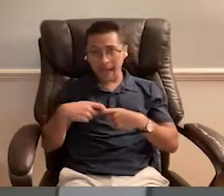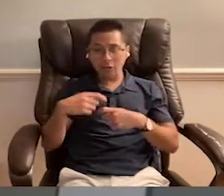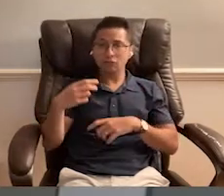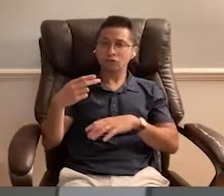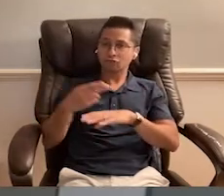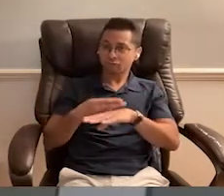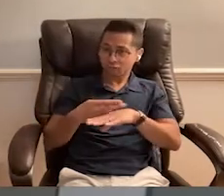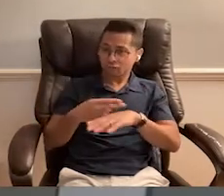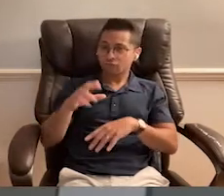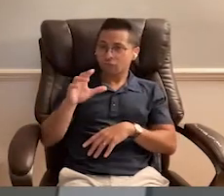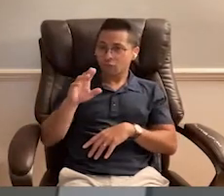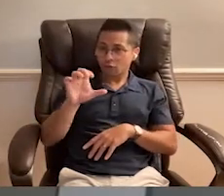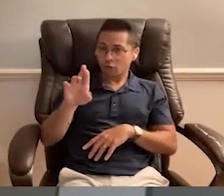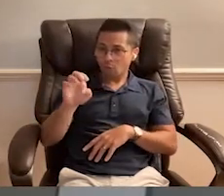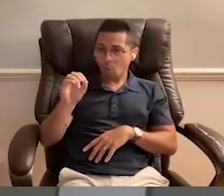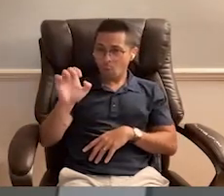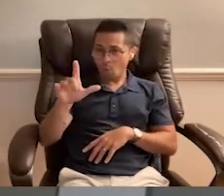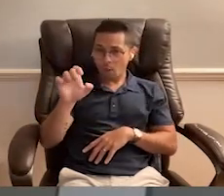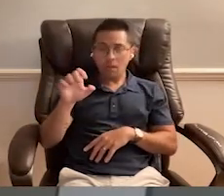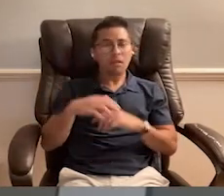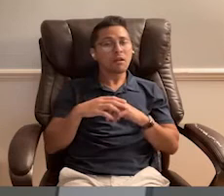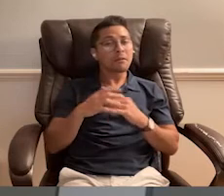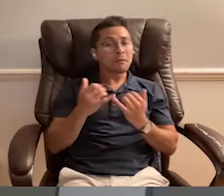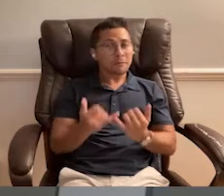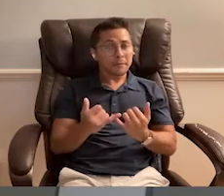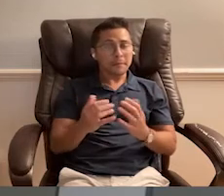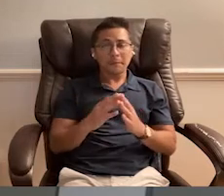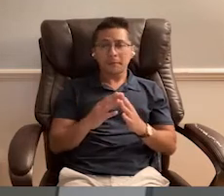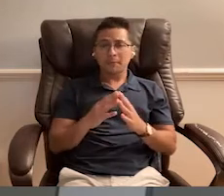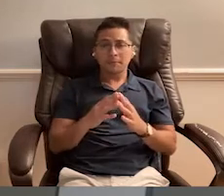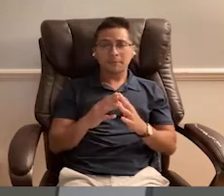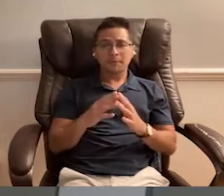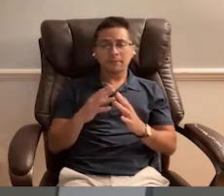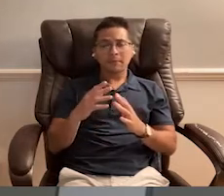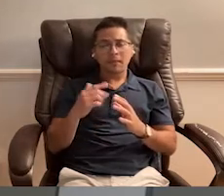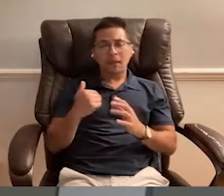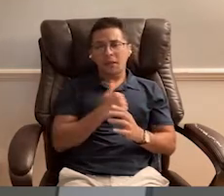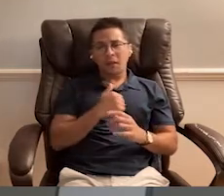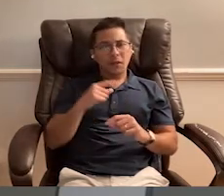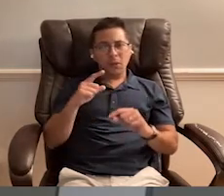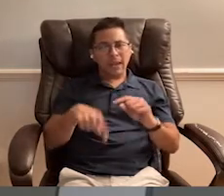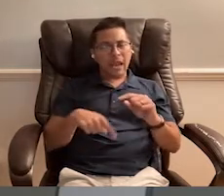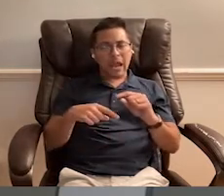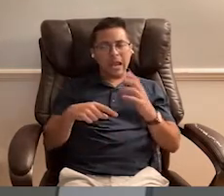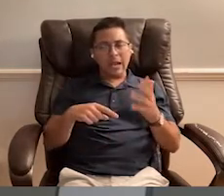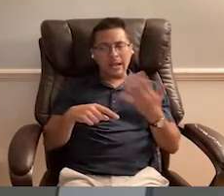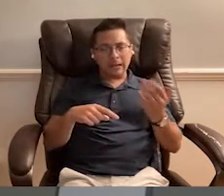available in English, in Spanish, and in Haitian Creole. At the moment, we're not able